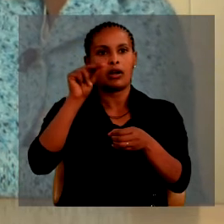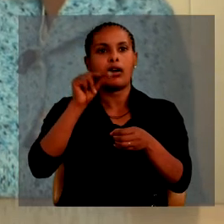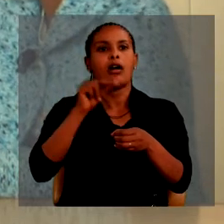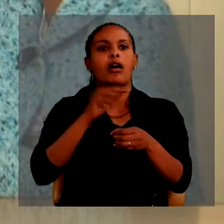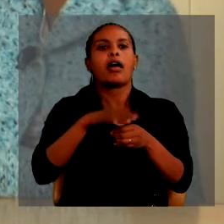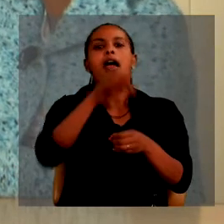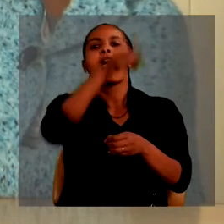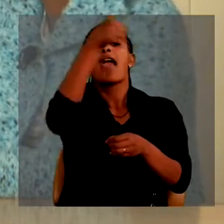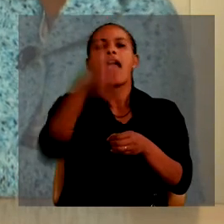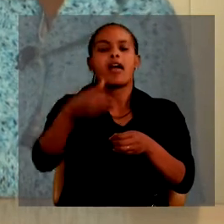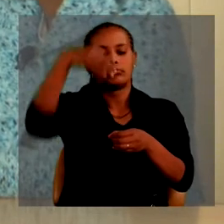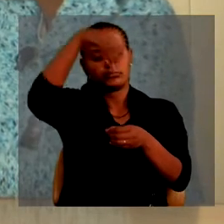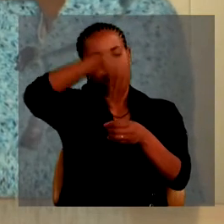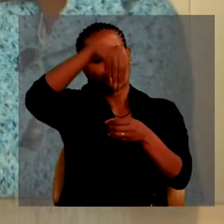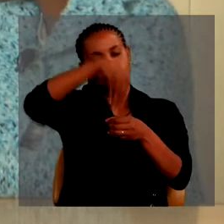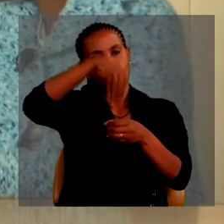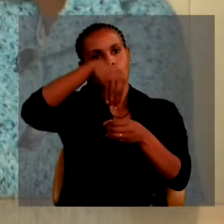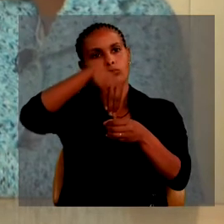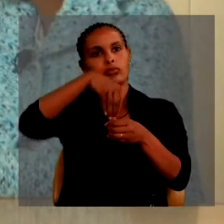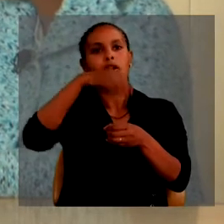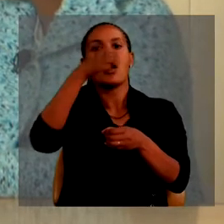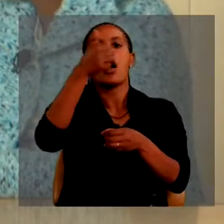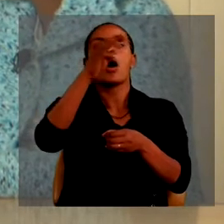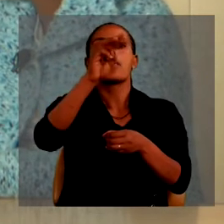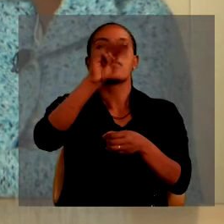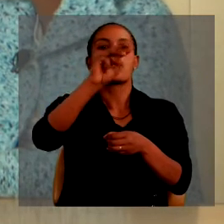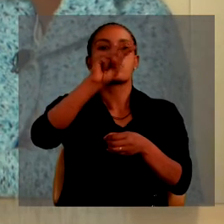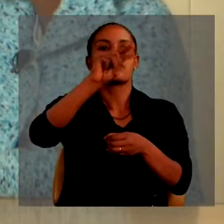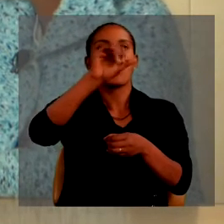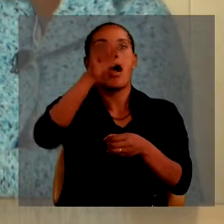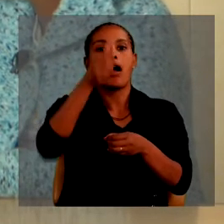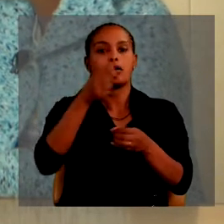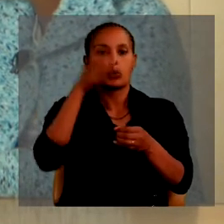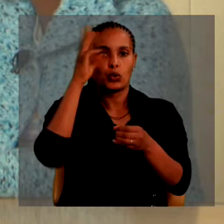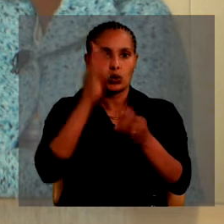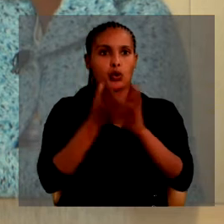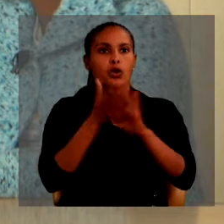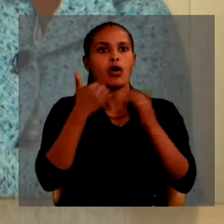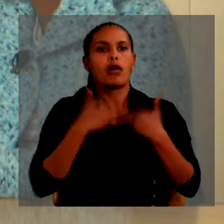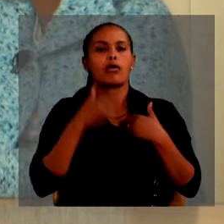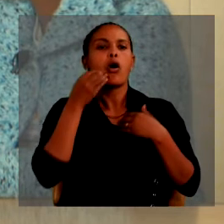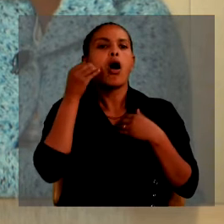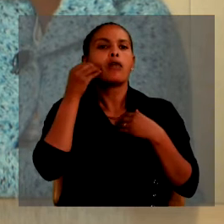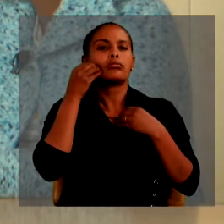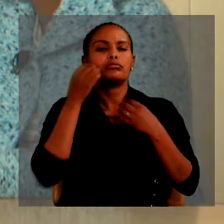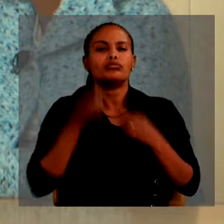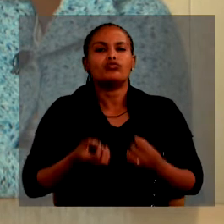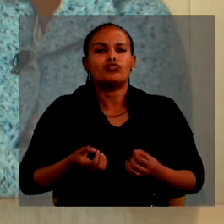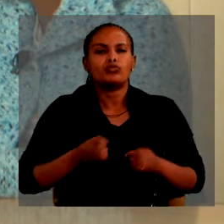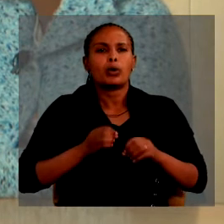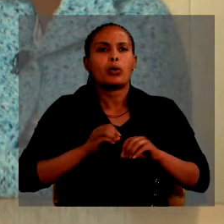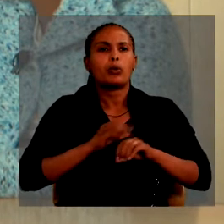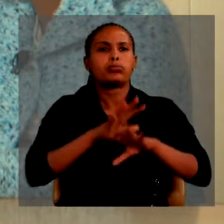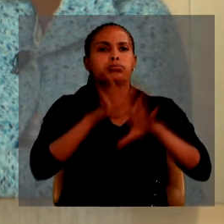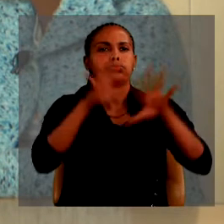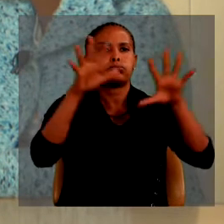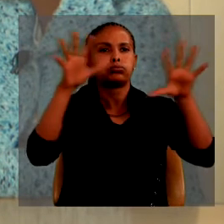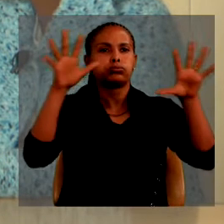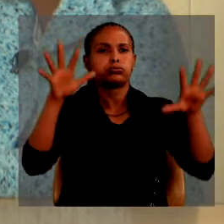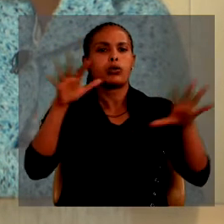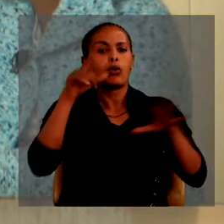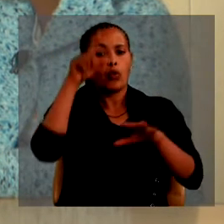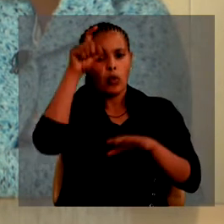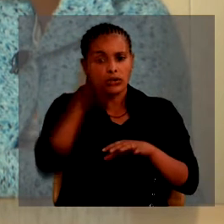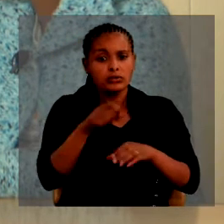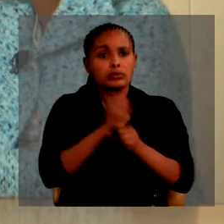is airtight, the ammonia will manage to come, and your house will stink. So what